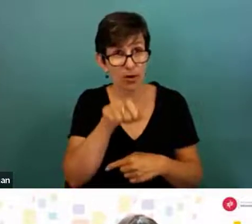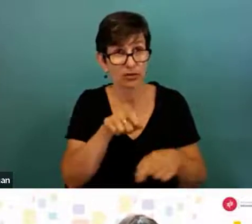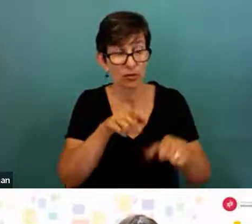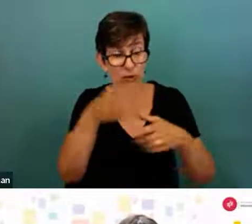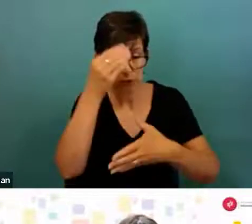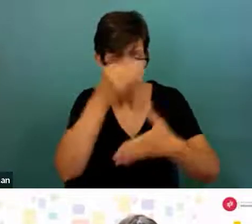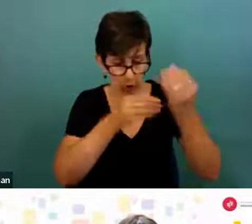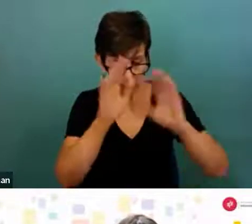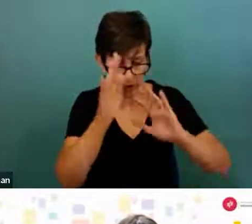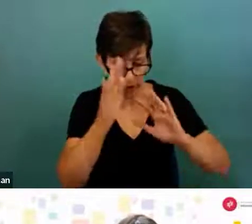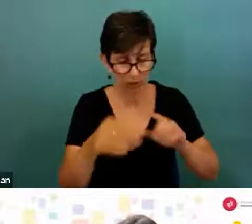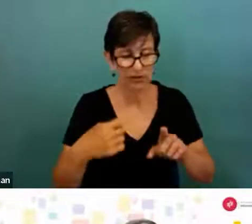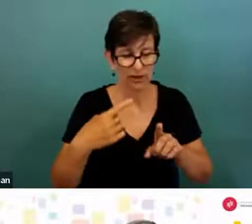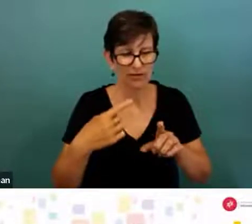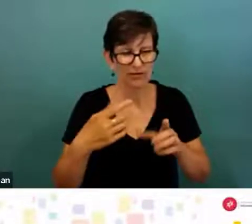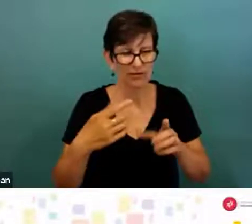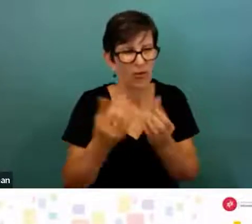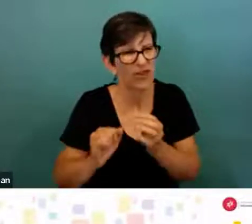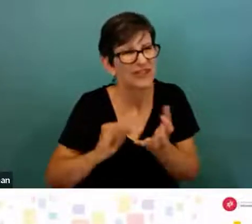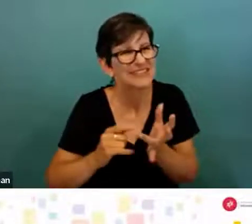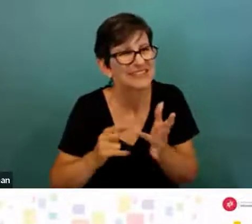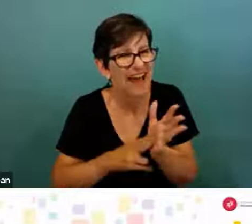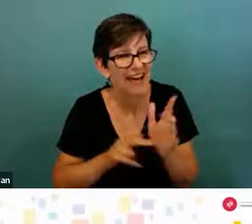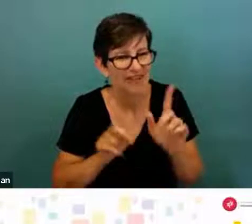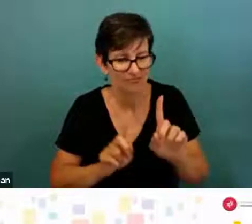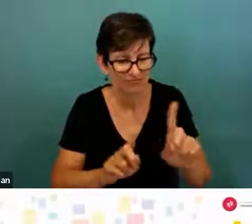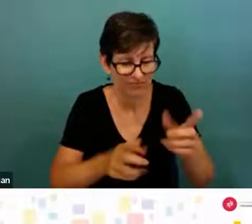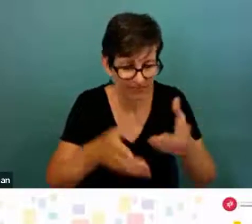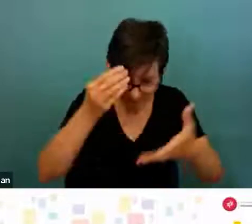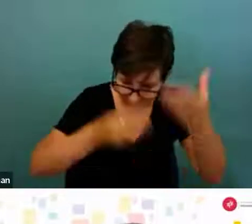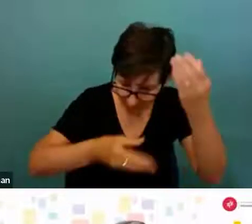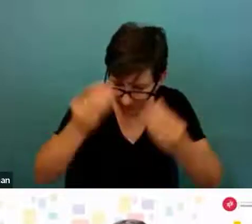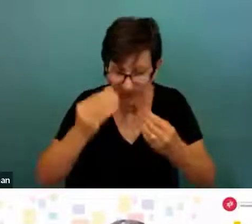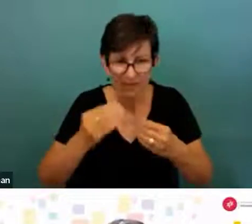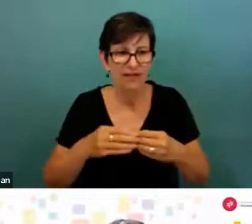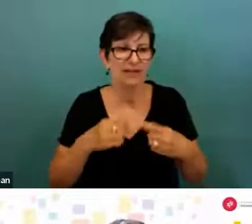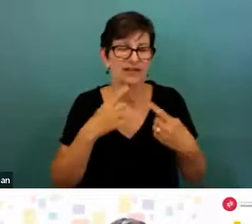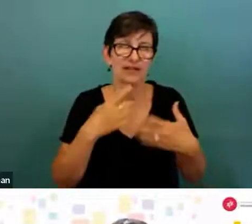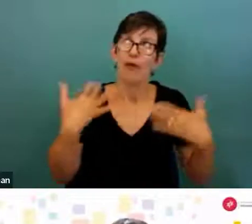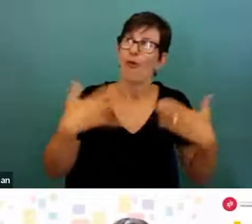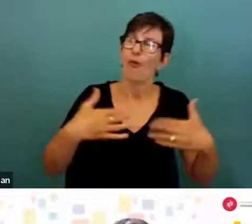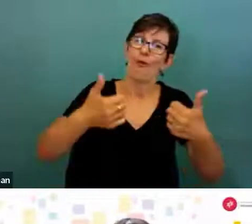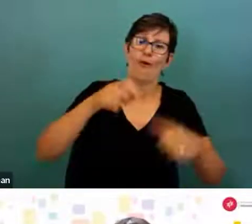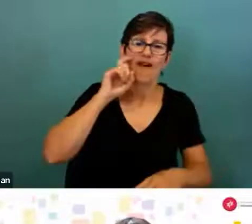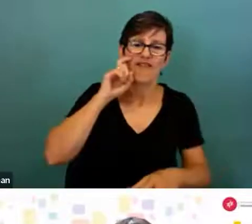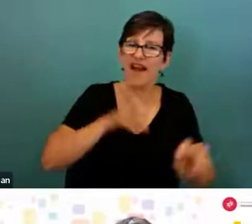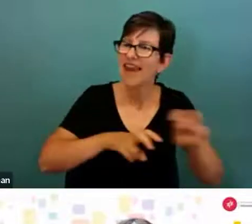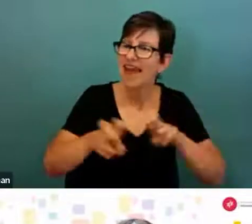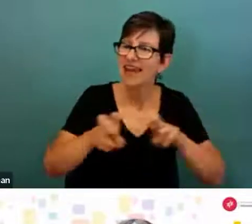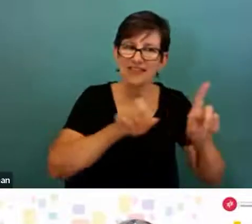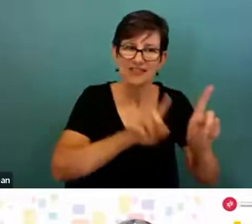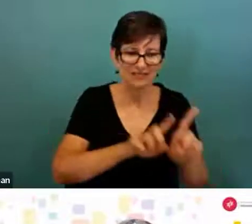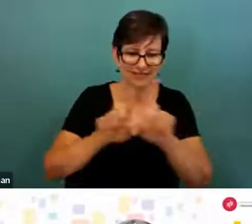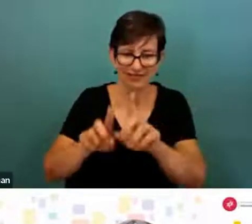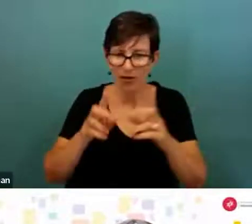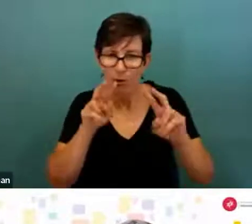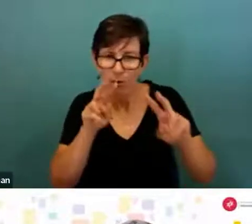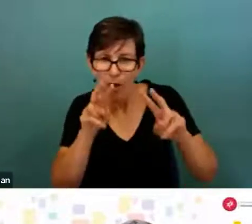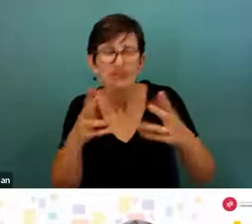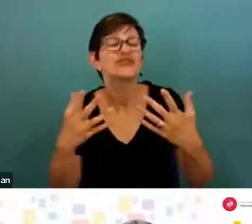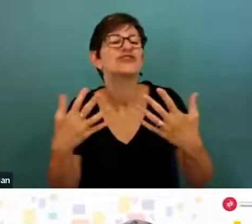Auslan along with her son, and it was a real breakthrough for them to be able to do this. It was a really fun activity, but they were making